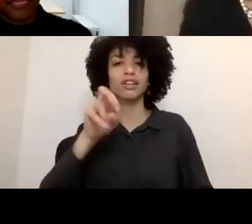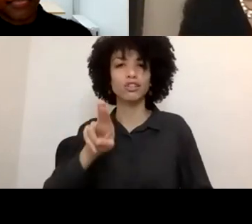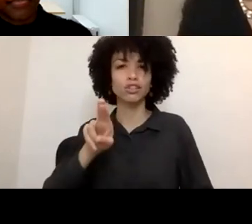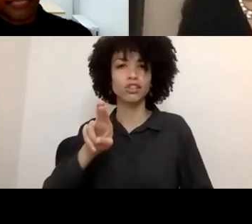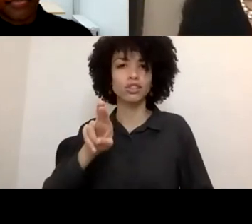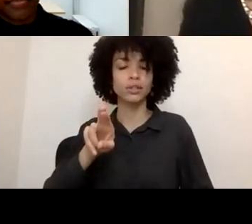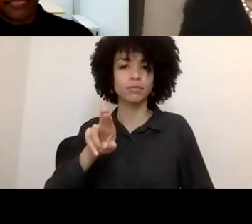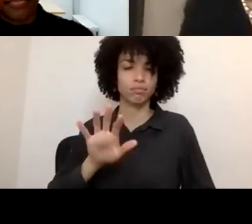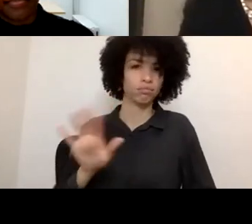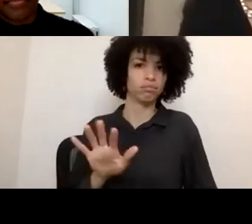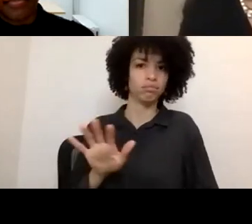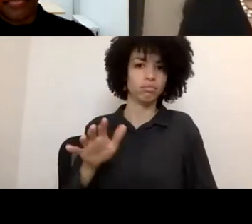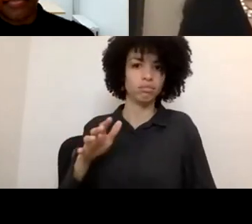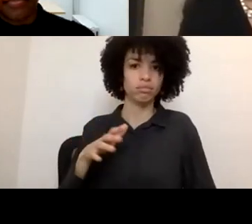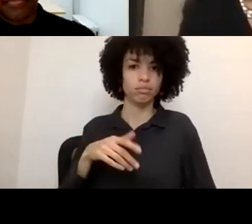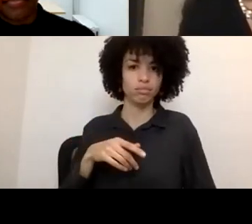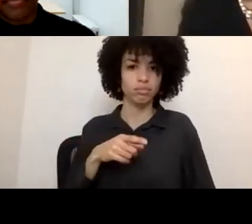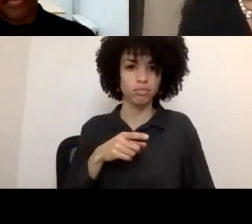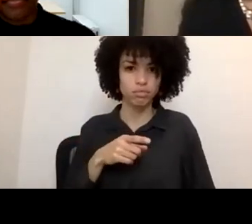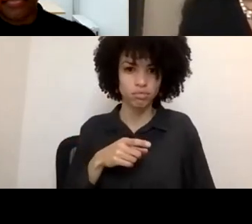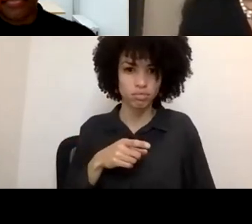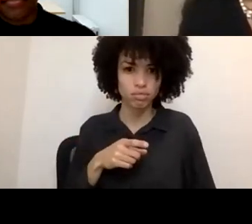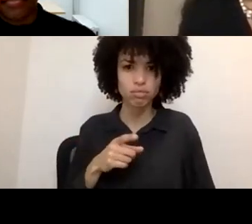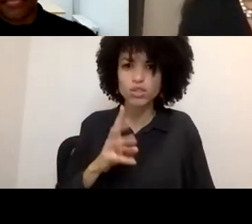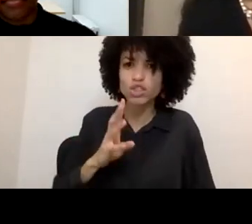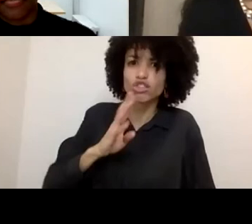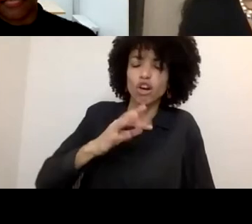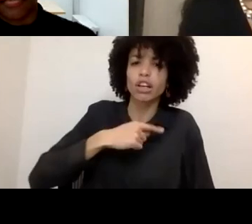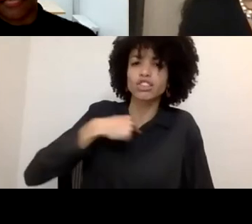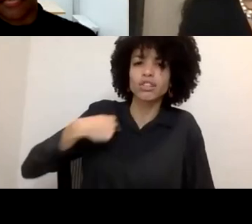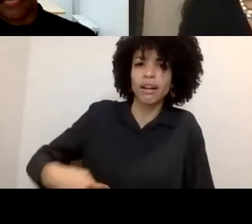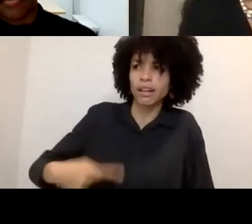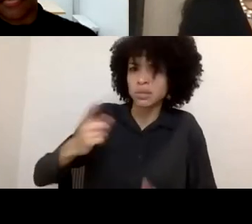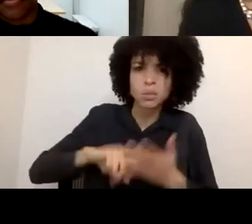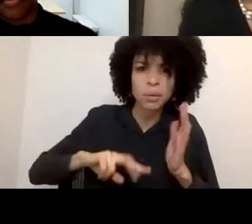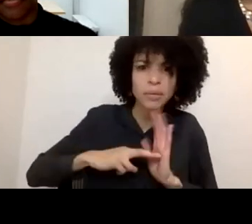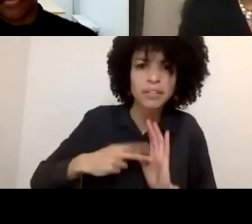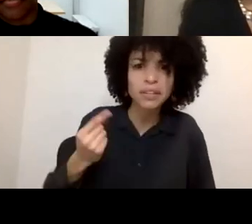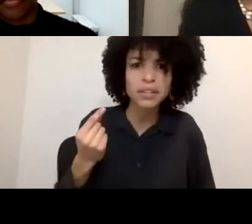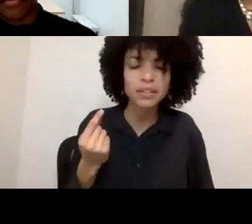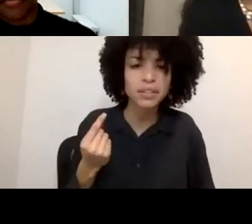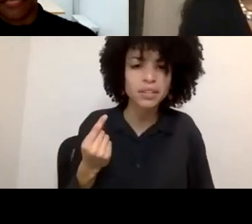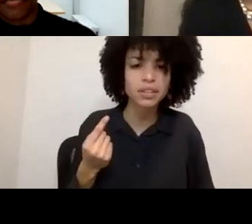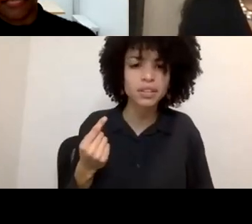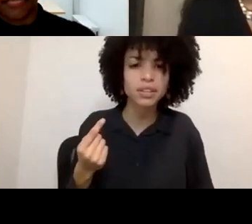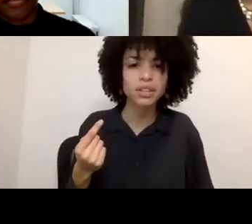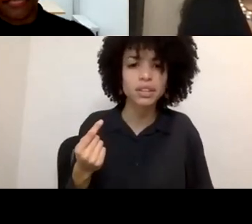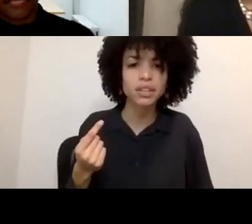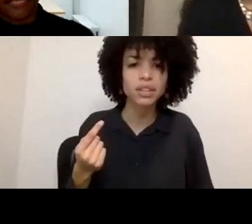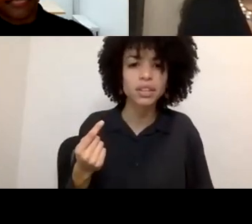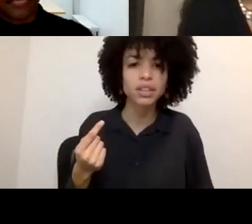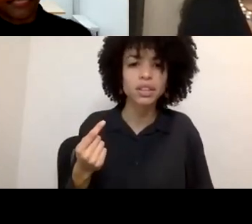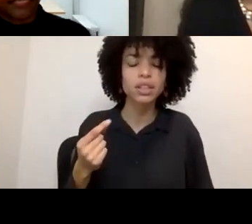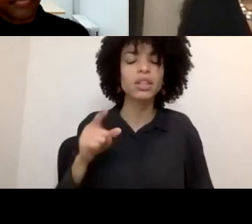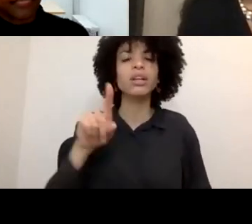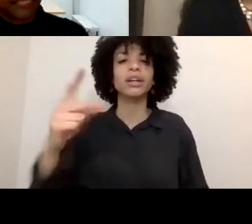And then Naini says, we're just speaking Chinese. I have no idea what you're talking about. And so she came back and talked to